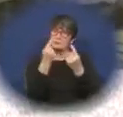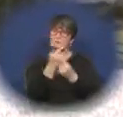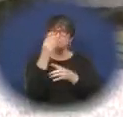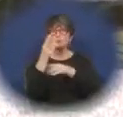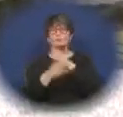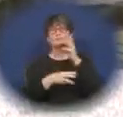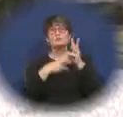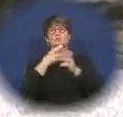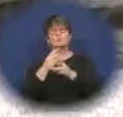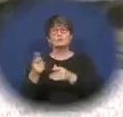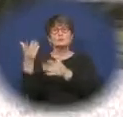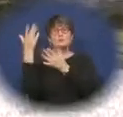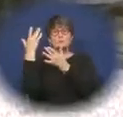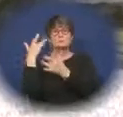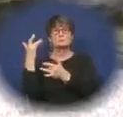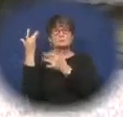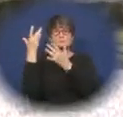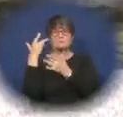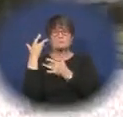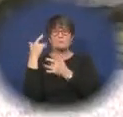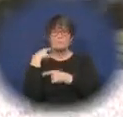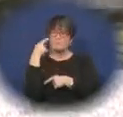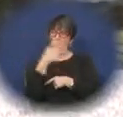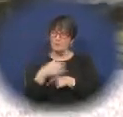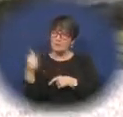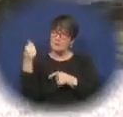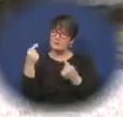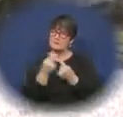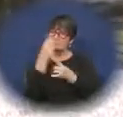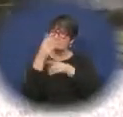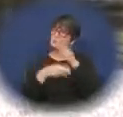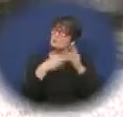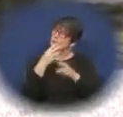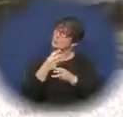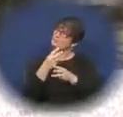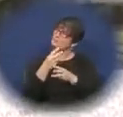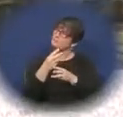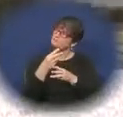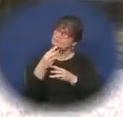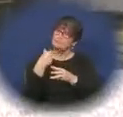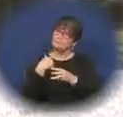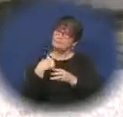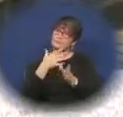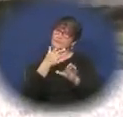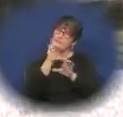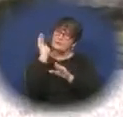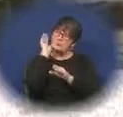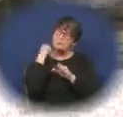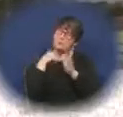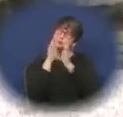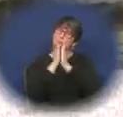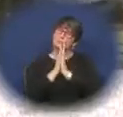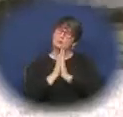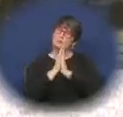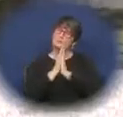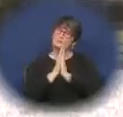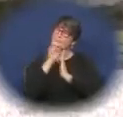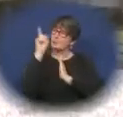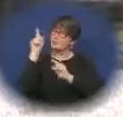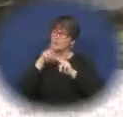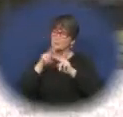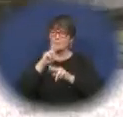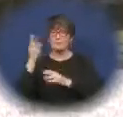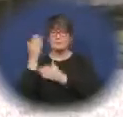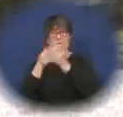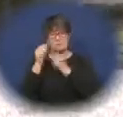of the world, have mercy on us. You take away the sins of the world, receive our prayer. You are